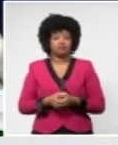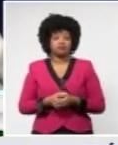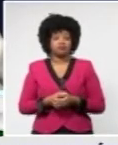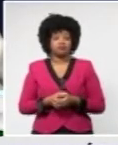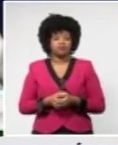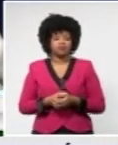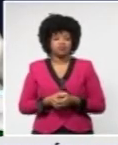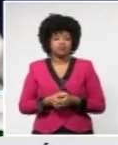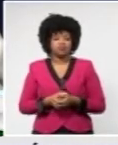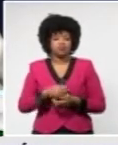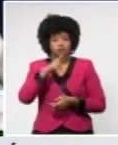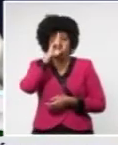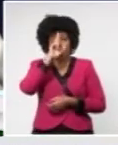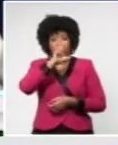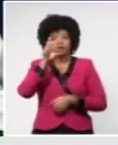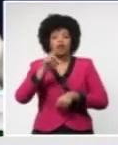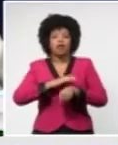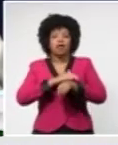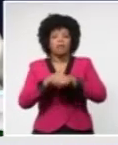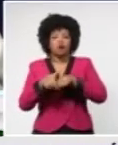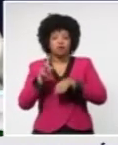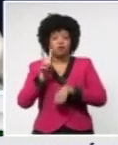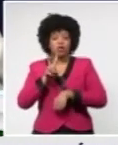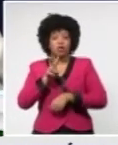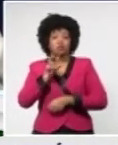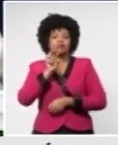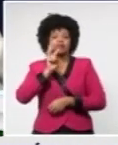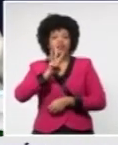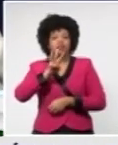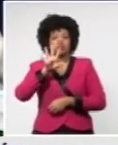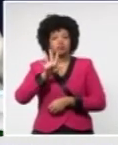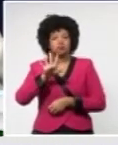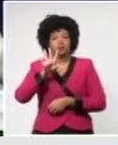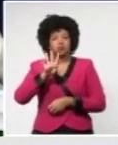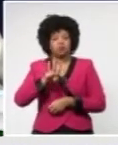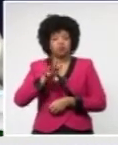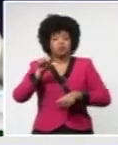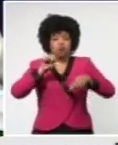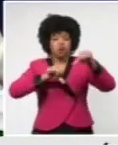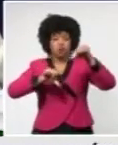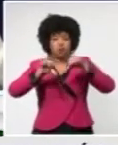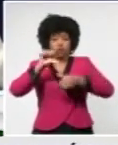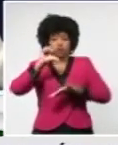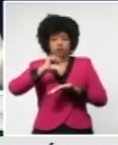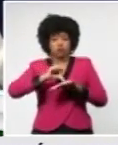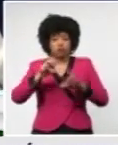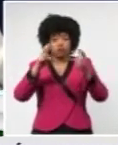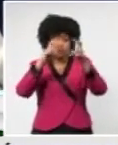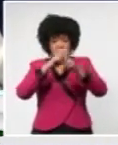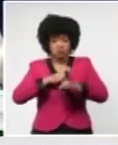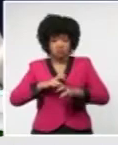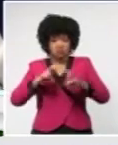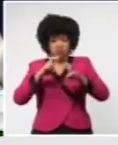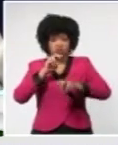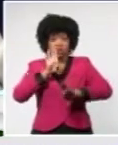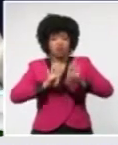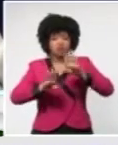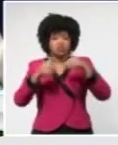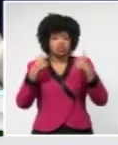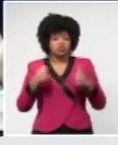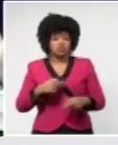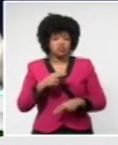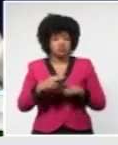In the Brother Amejeiras Hospital Laboratory, 354. And in the laboratory of the Civil